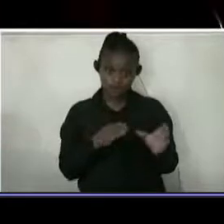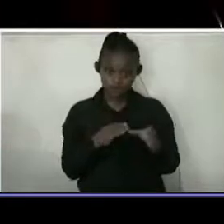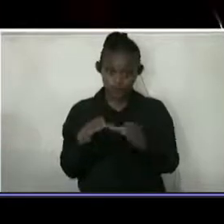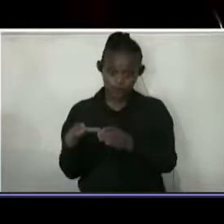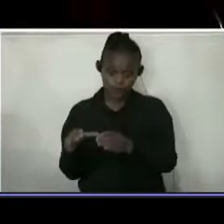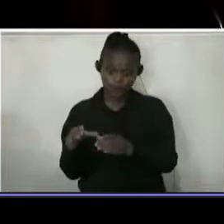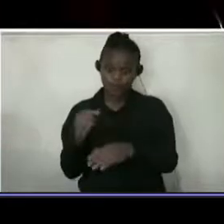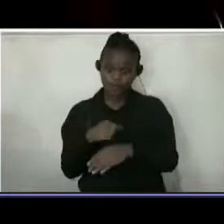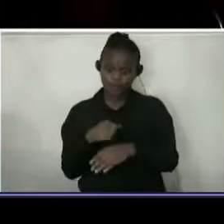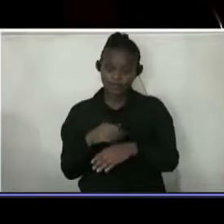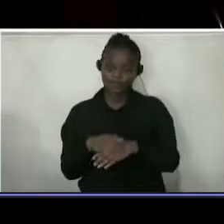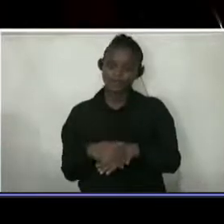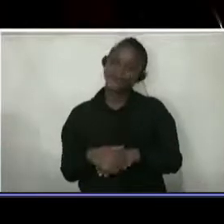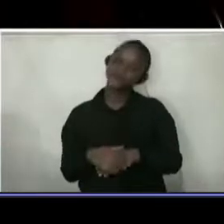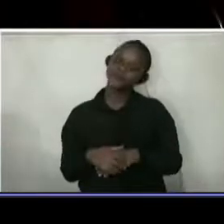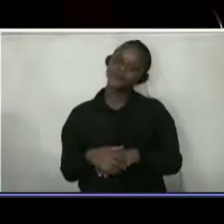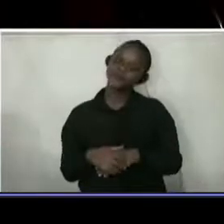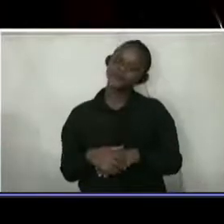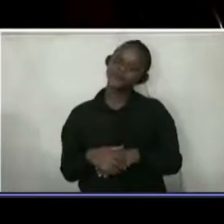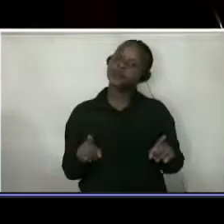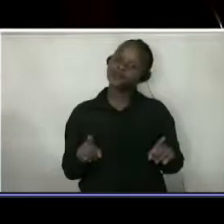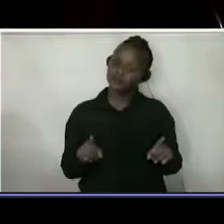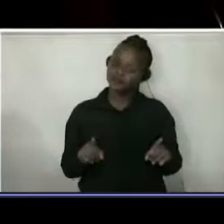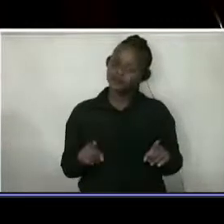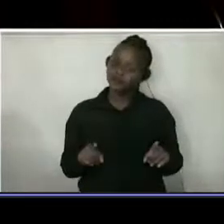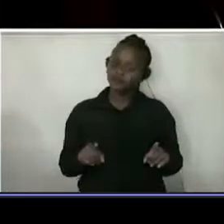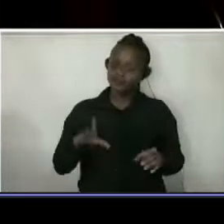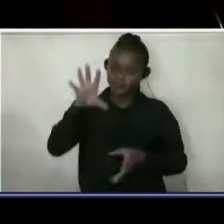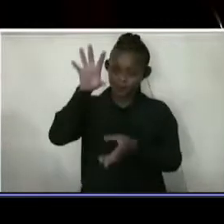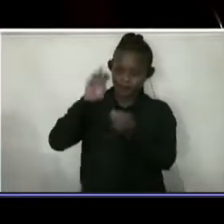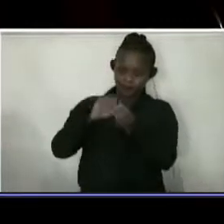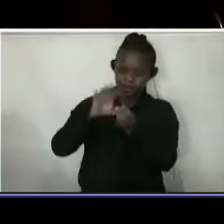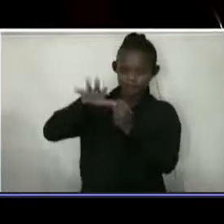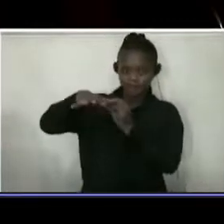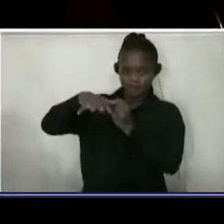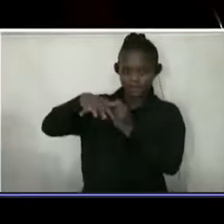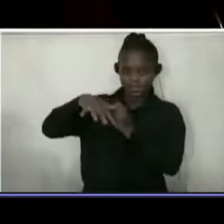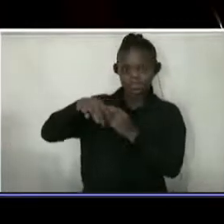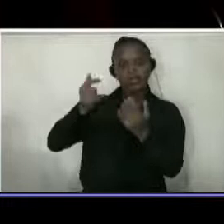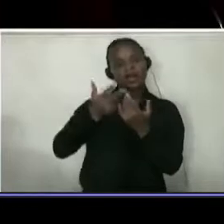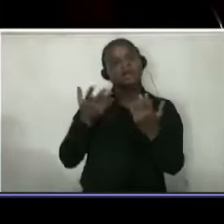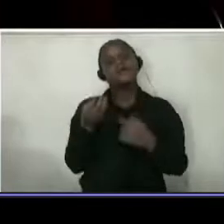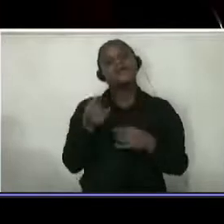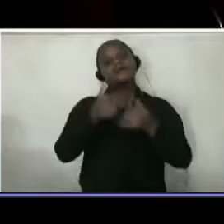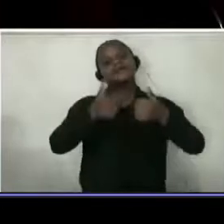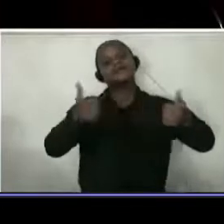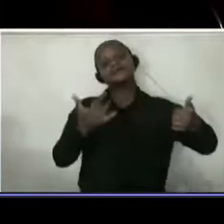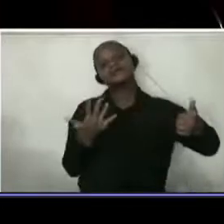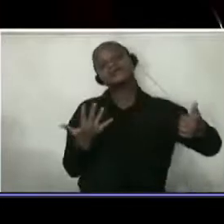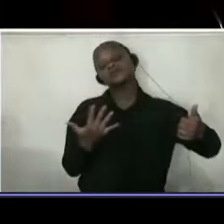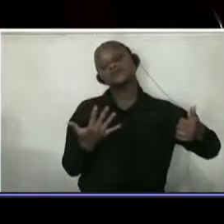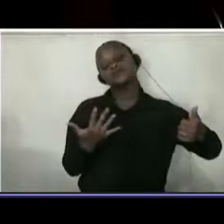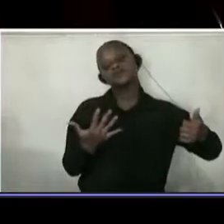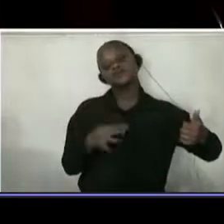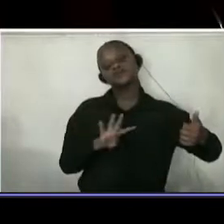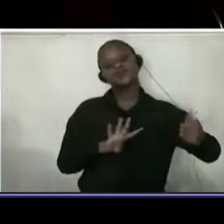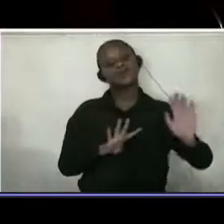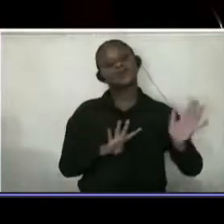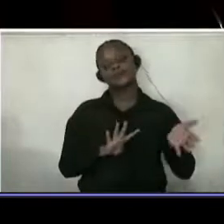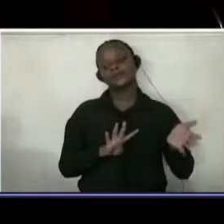Of these, 15 only has one seat, and four have two seats. The smallest of these parties got a